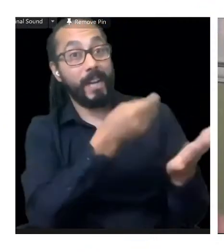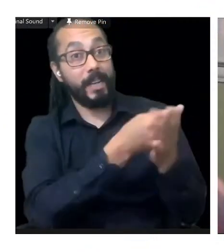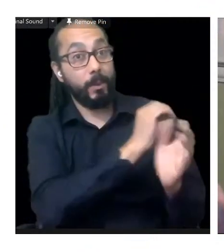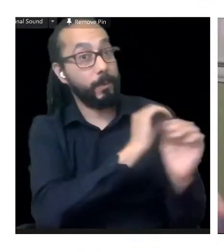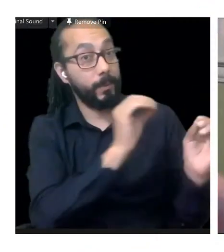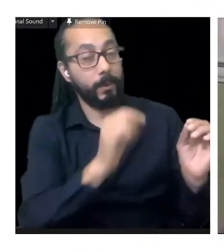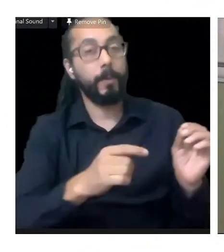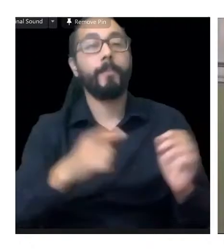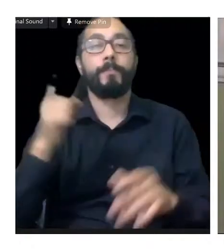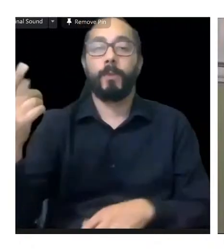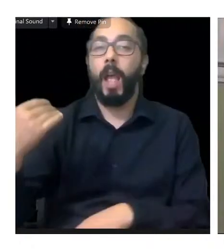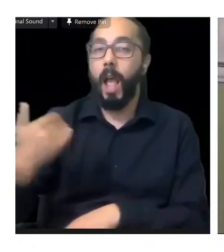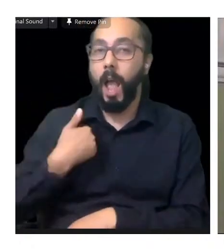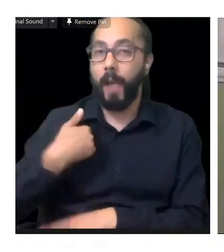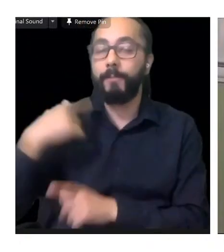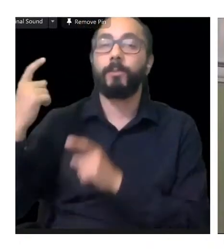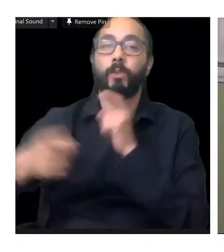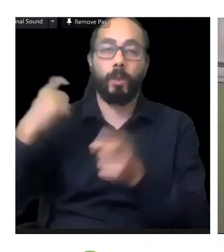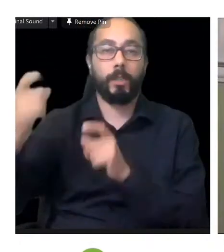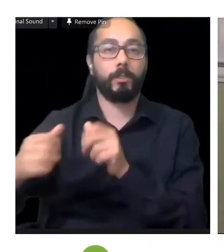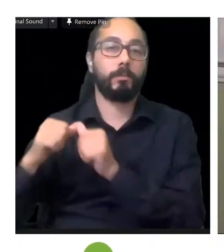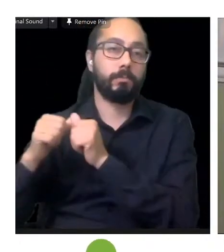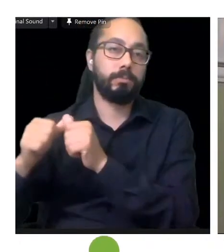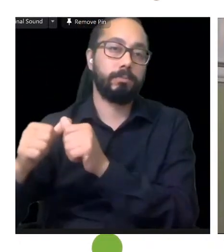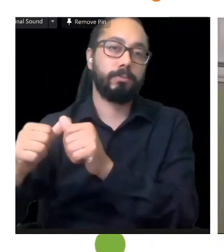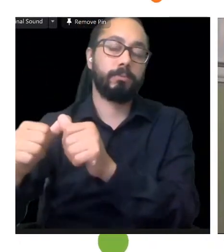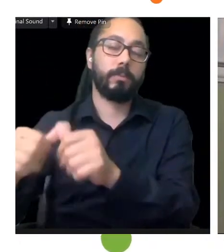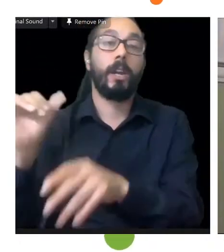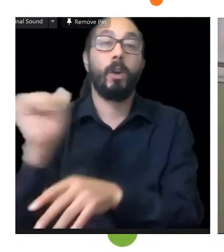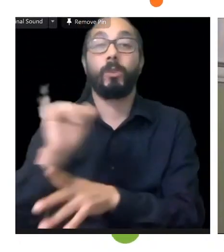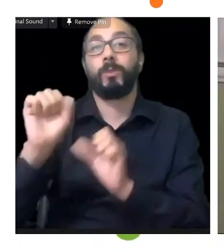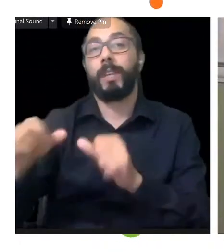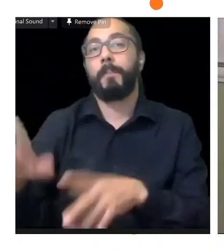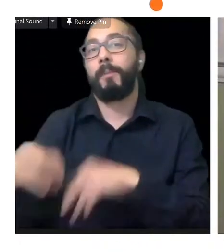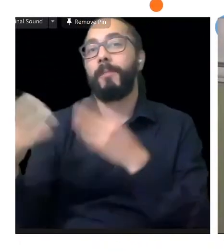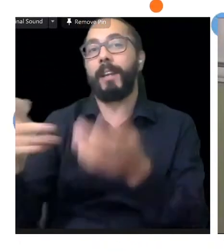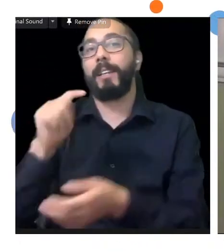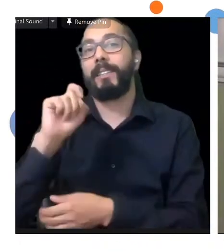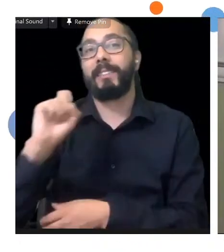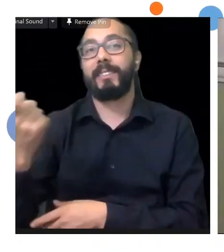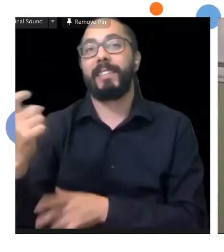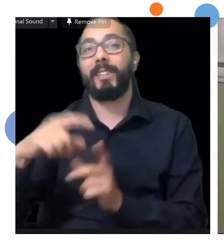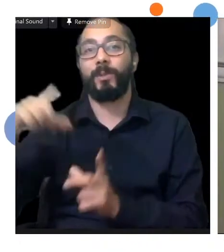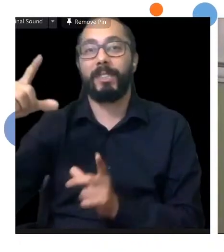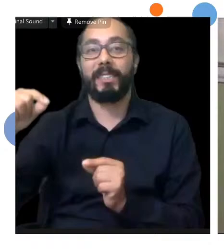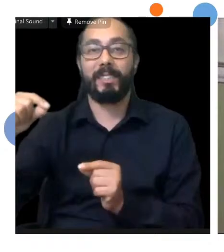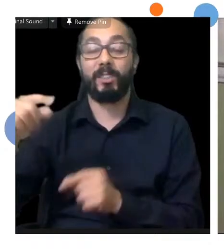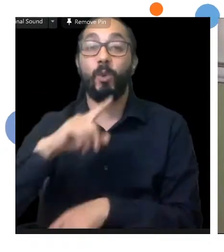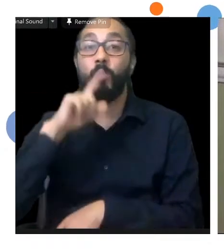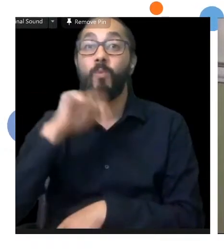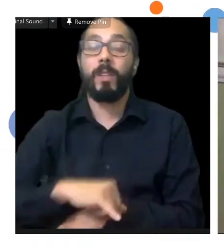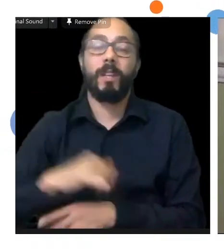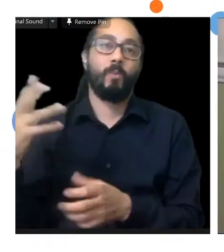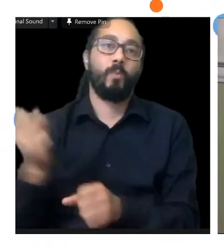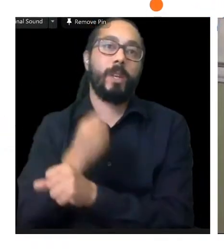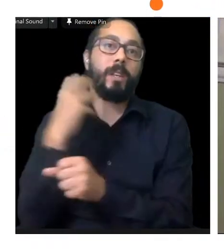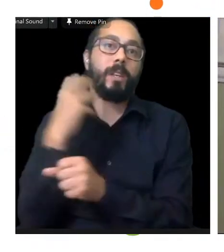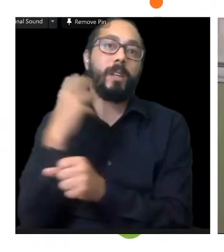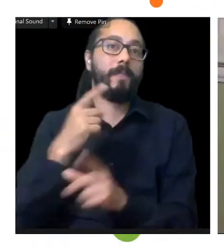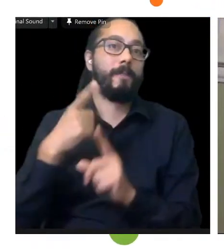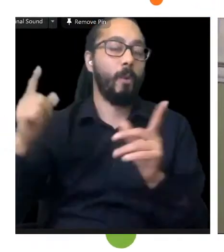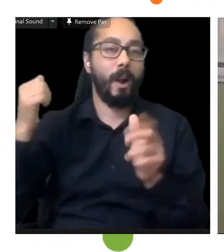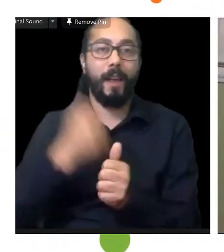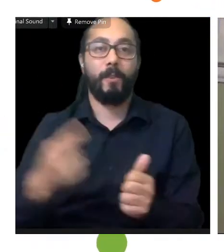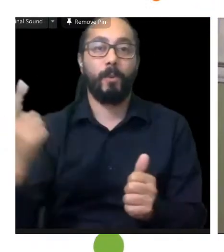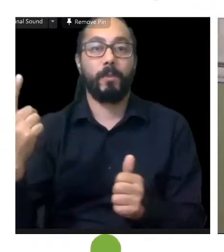donations for which we're able to, of course, provide a tax receipt. So it's really win-win for everybody. People who are regular donors, or sorry,